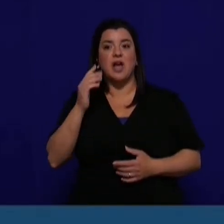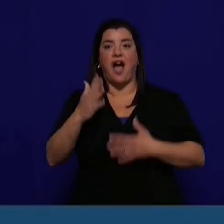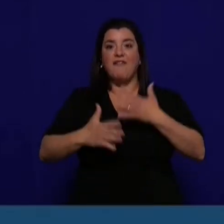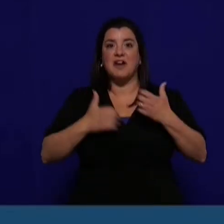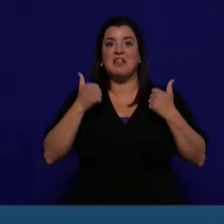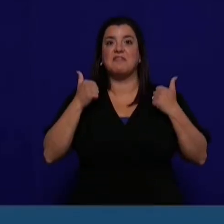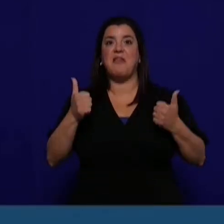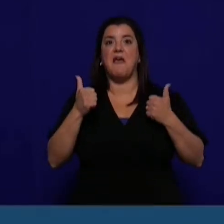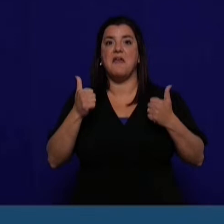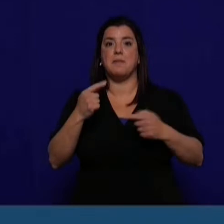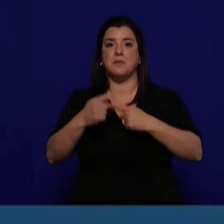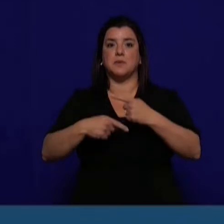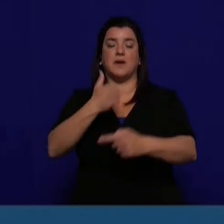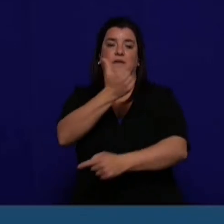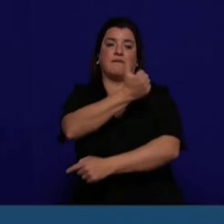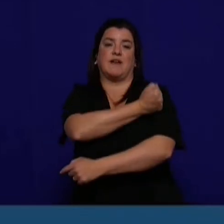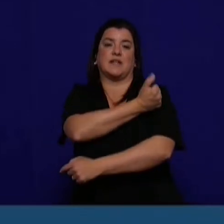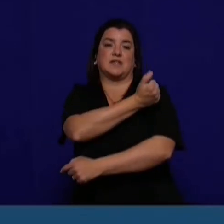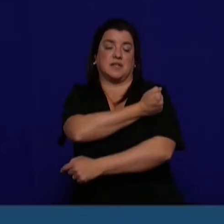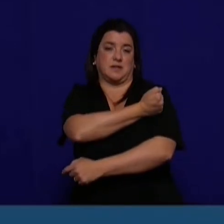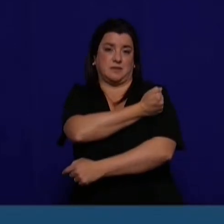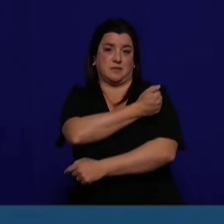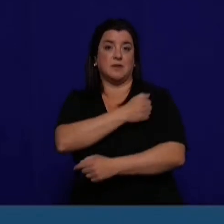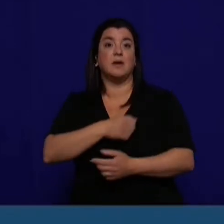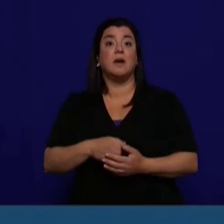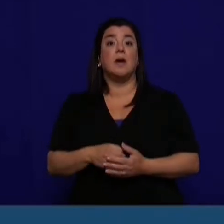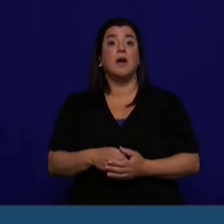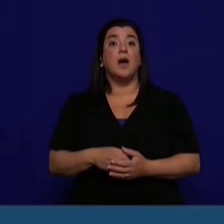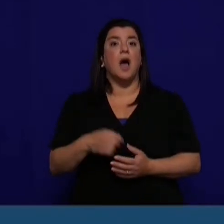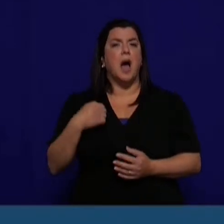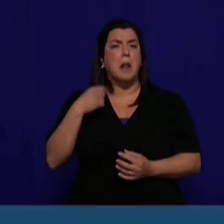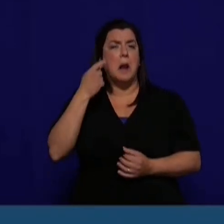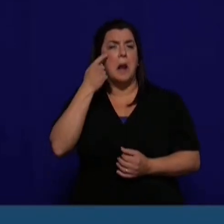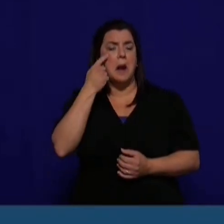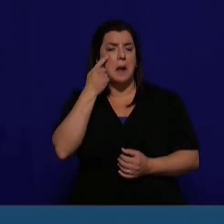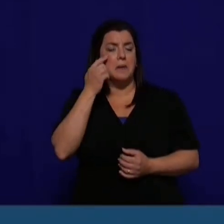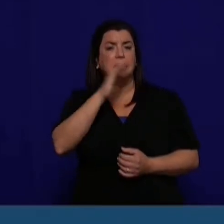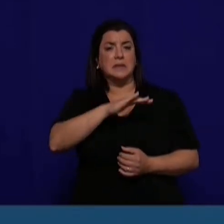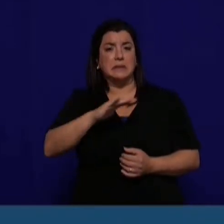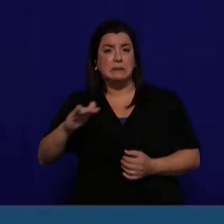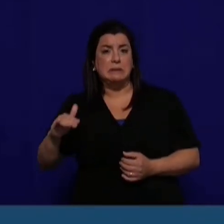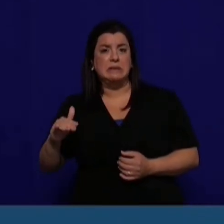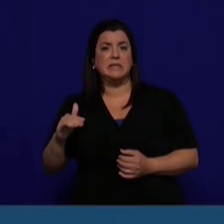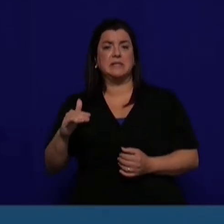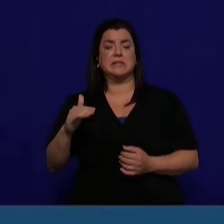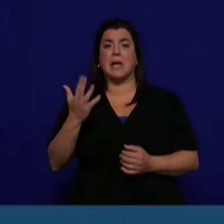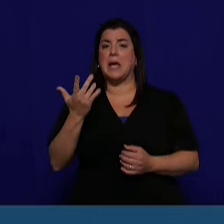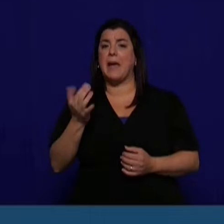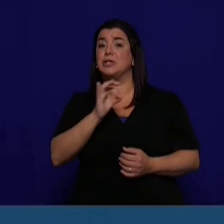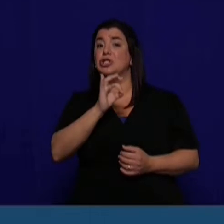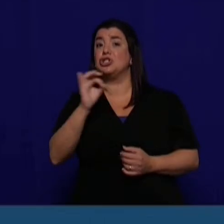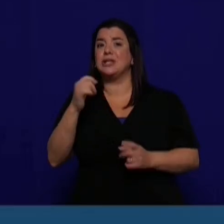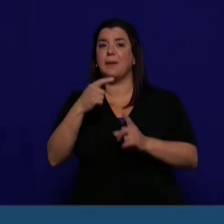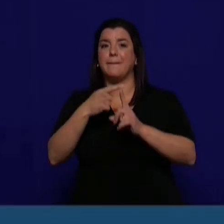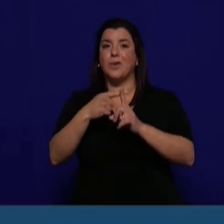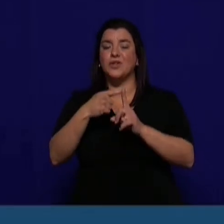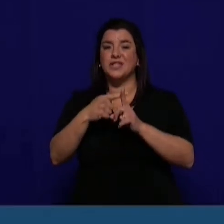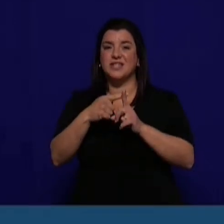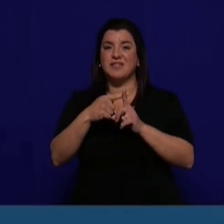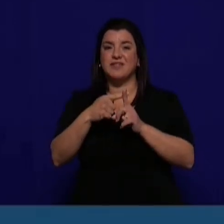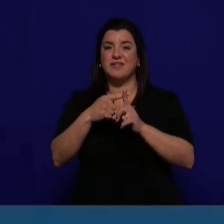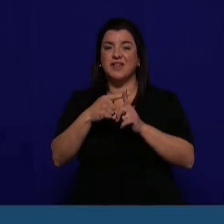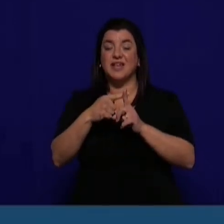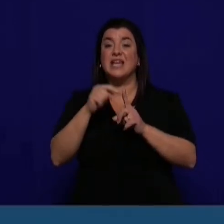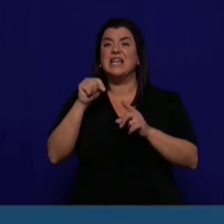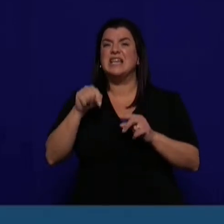min-naħa tal-vaccines fejn narina li l-proporzjon ta' każijiet ġodda li qed ikollna ta' persuni li għandhom il fuq minn 80